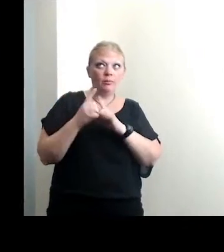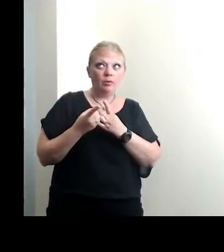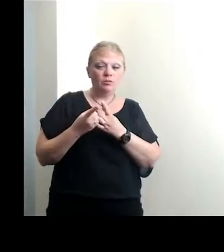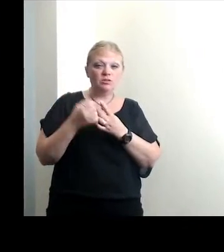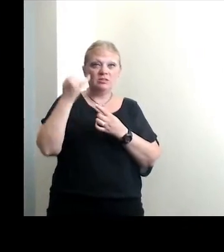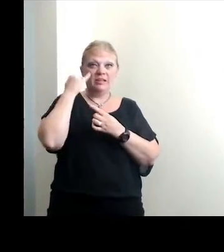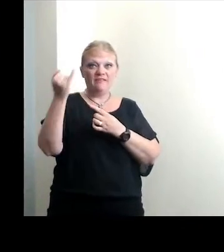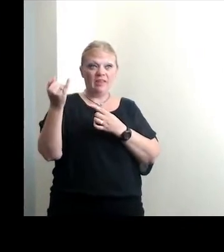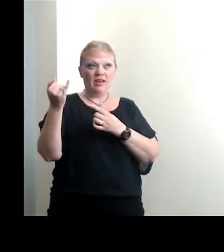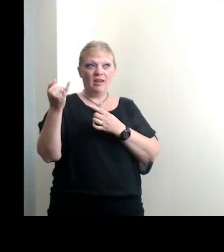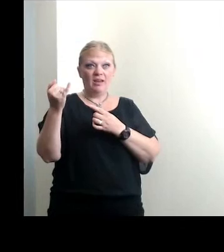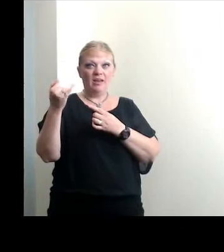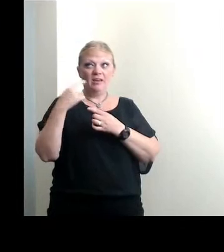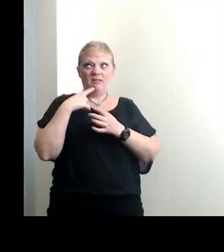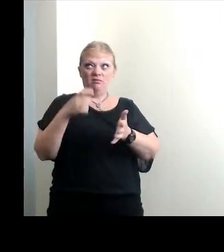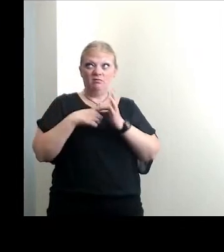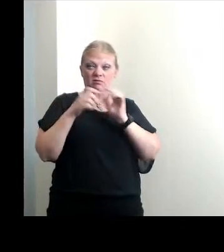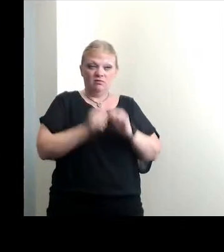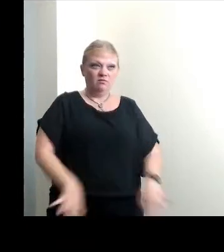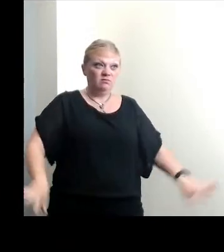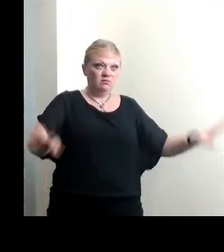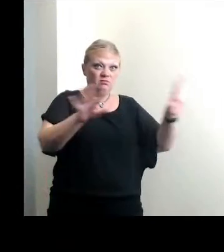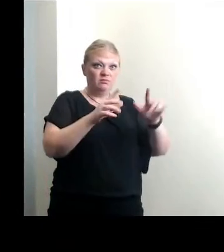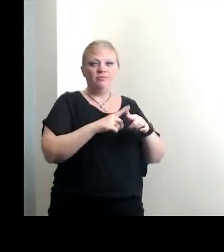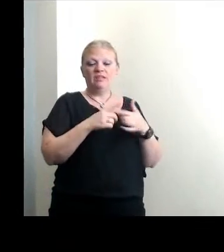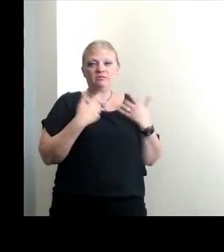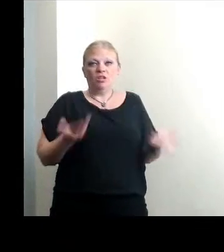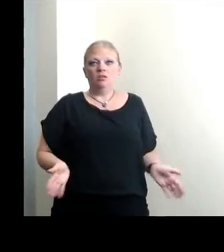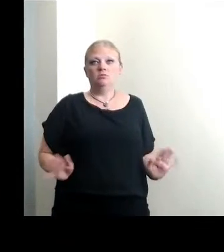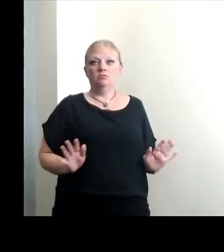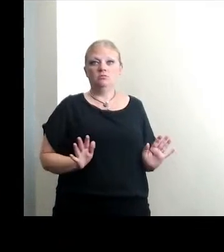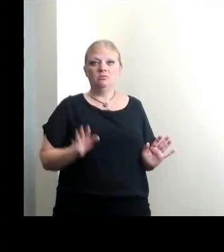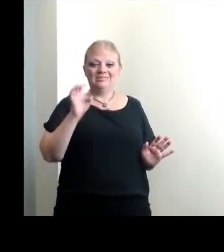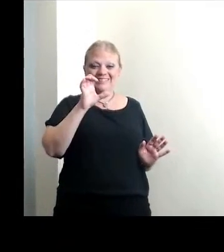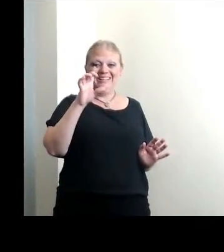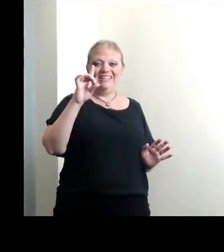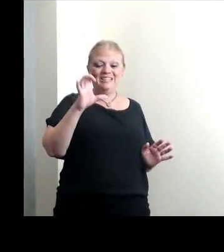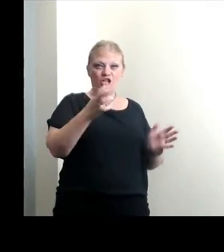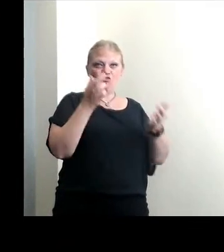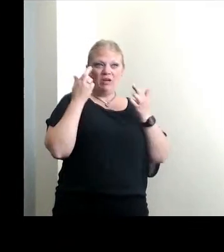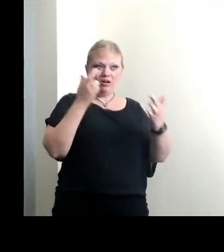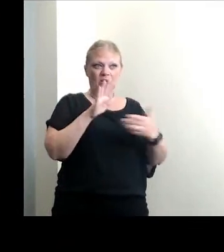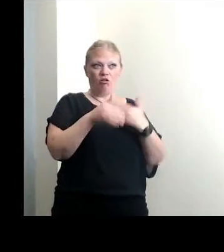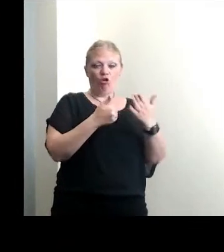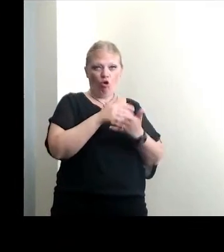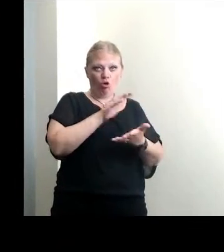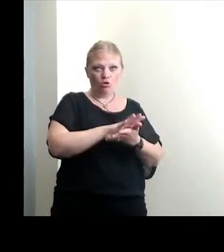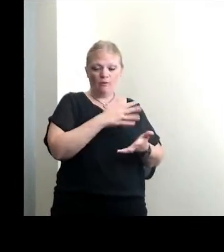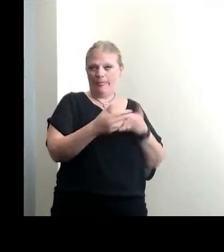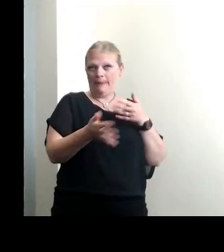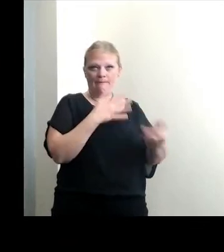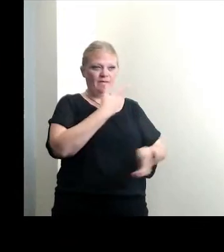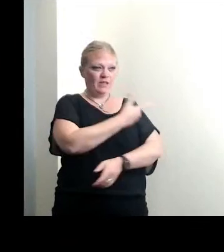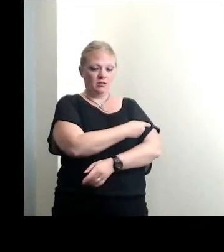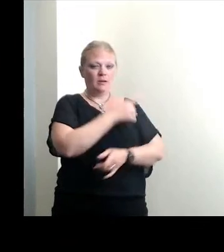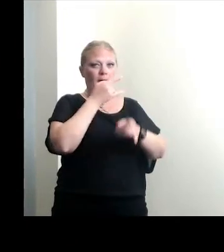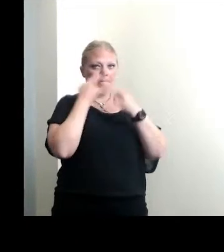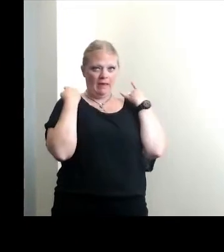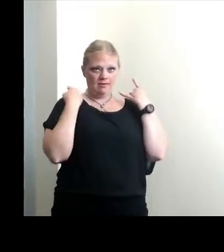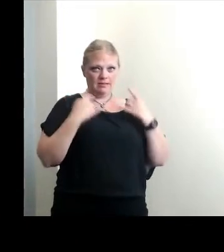for New York State, we're done. Remember, the CDC recommended that everyone in schools, regardless of their vaccination status, wear a